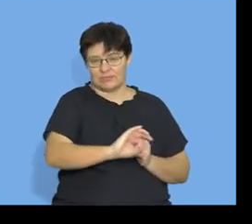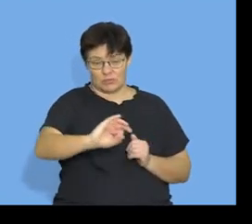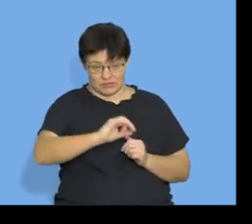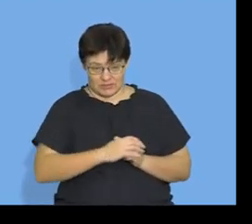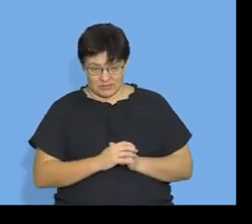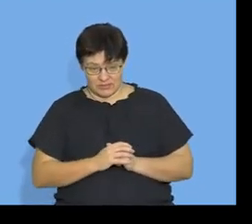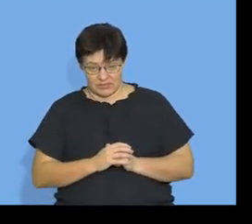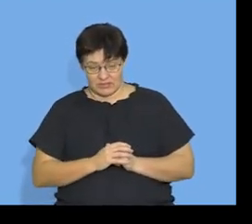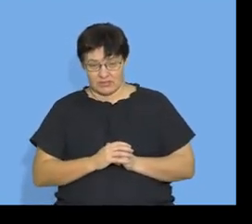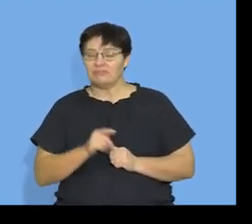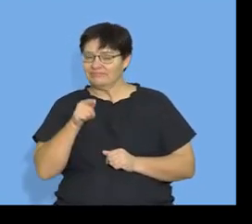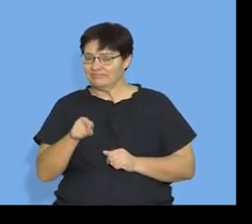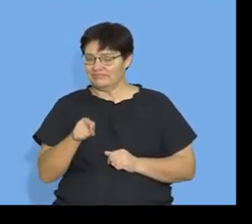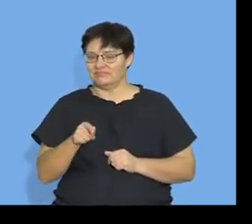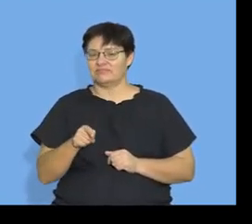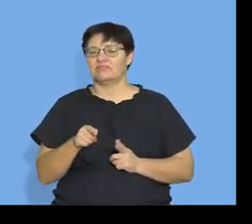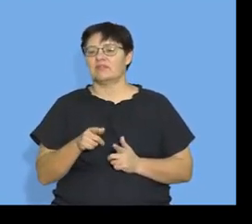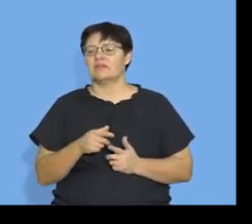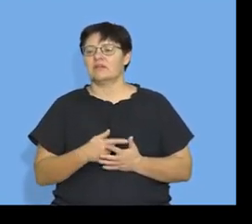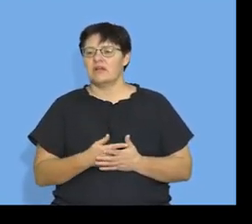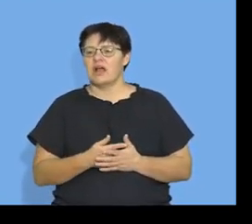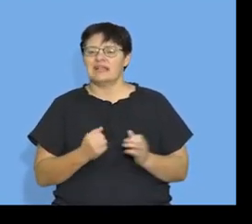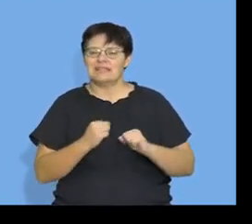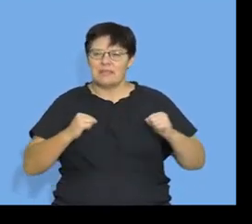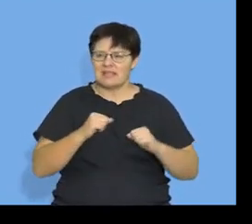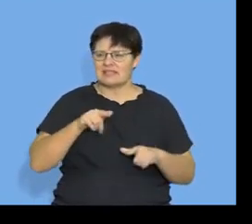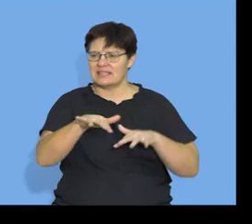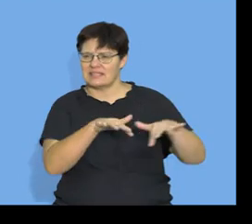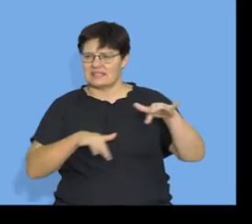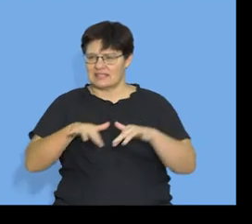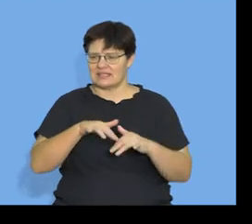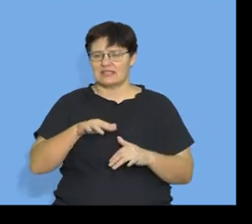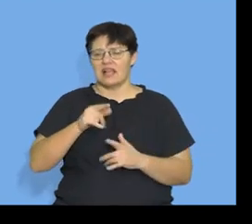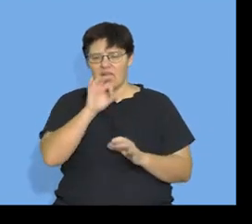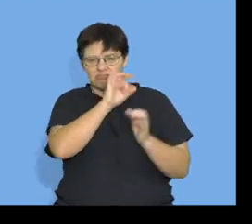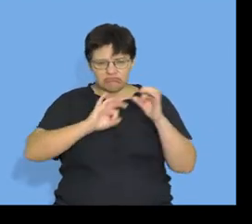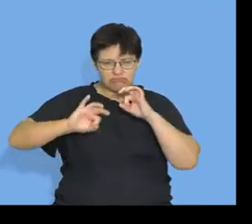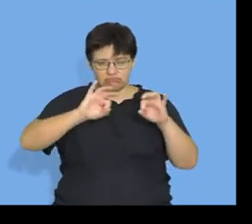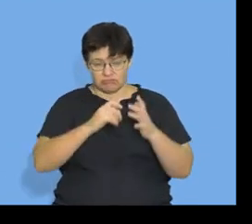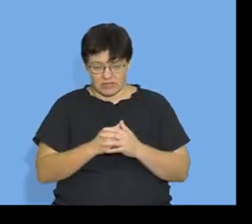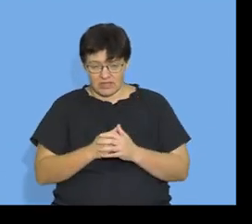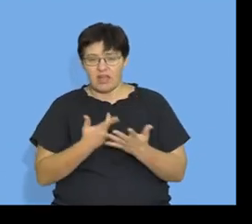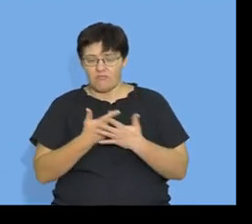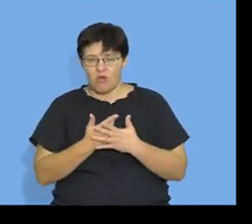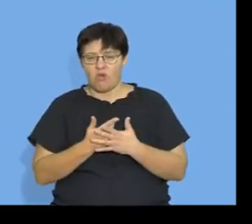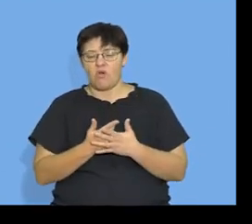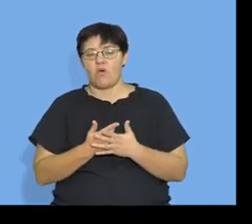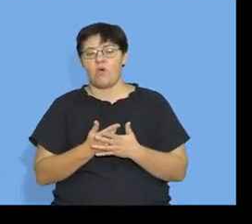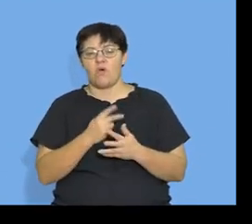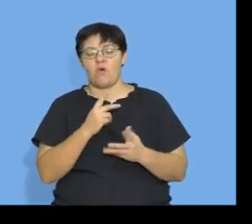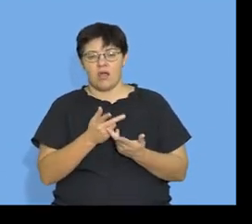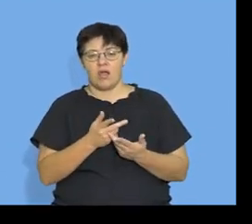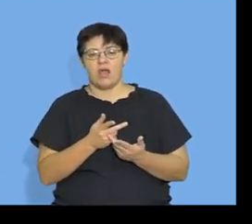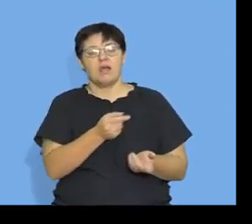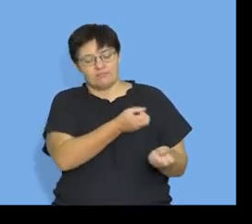blood flow, and this is again sinuses or spaces which allow for the maternal blood supply